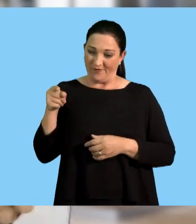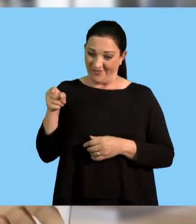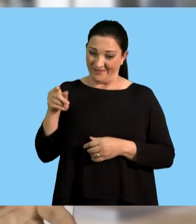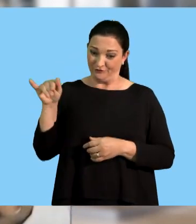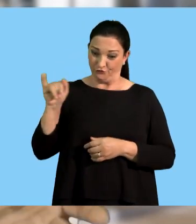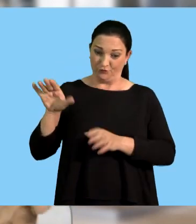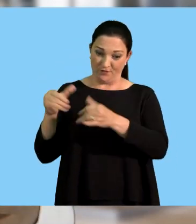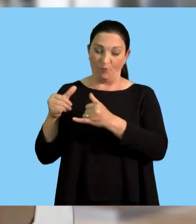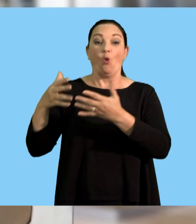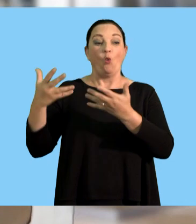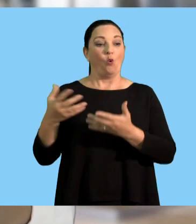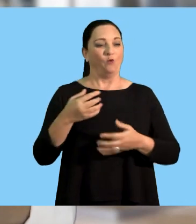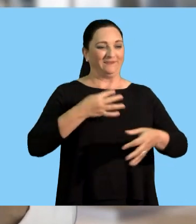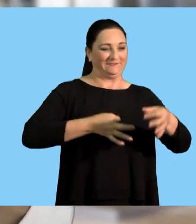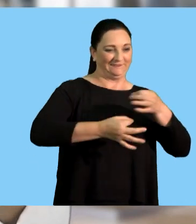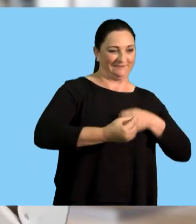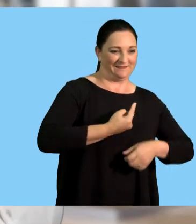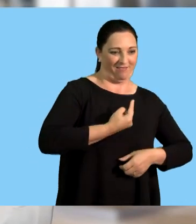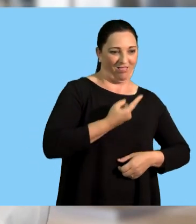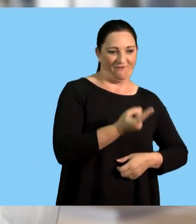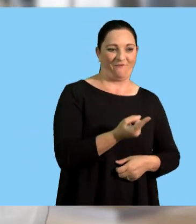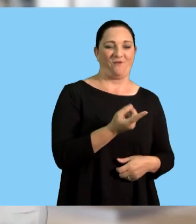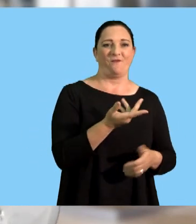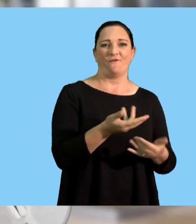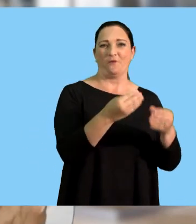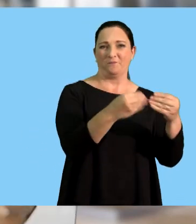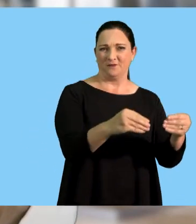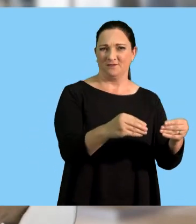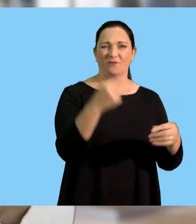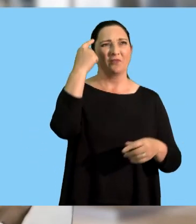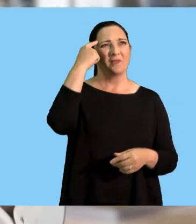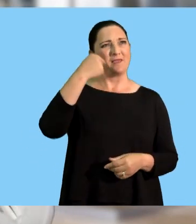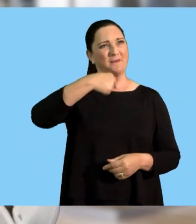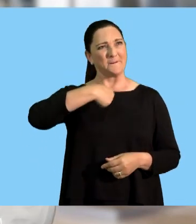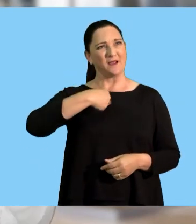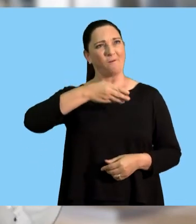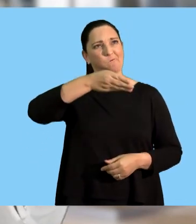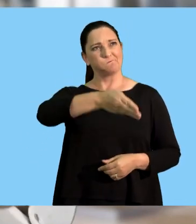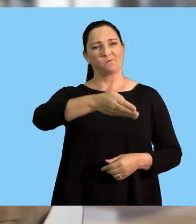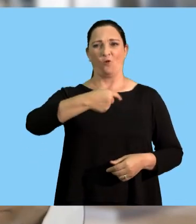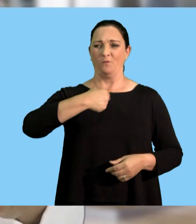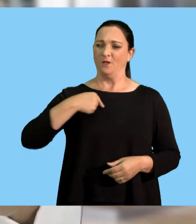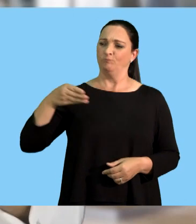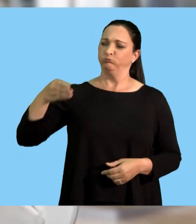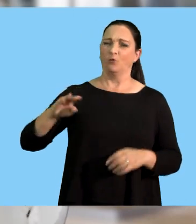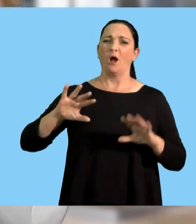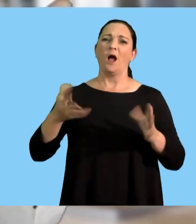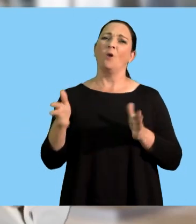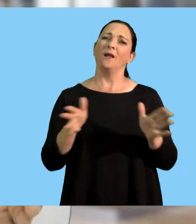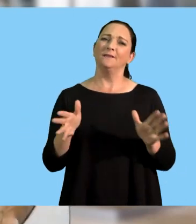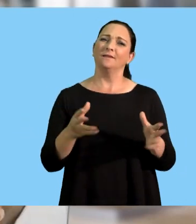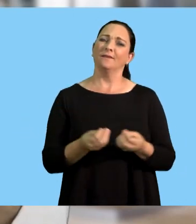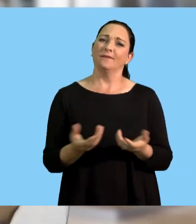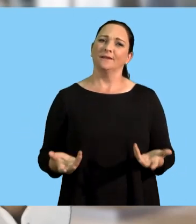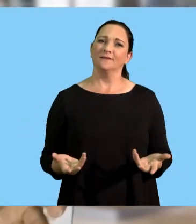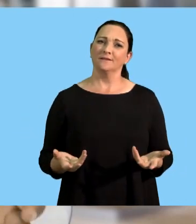business needing the insurance. So to say, how would you deal with such so that you have full knowledge, and then one day,